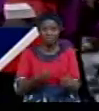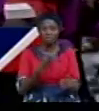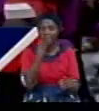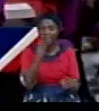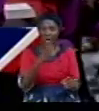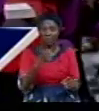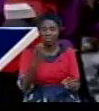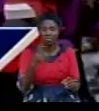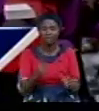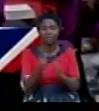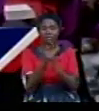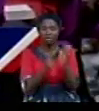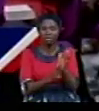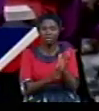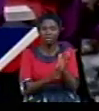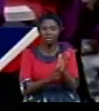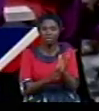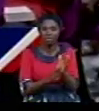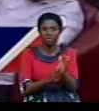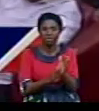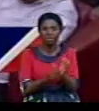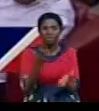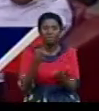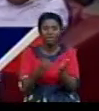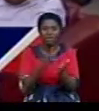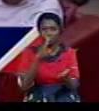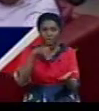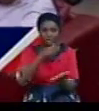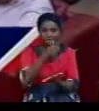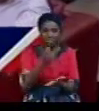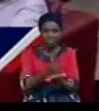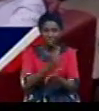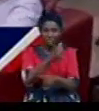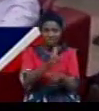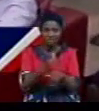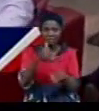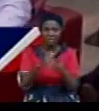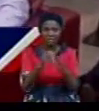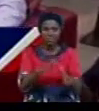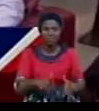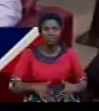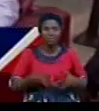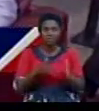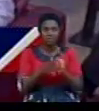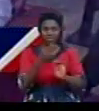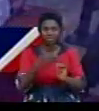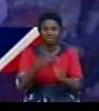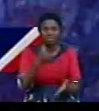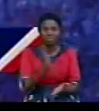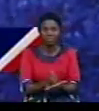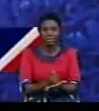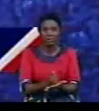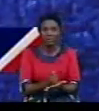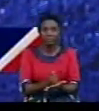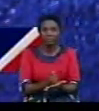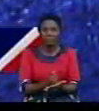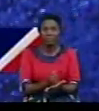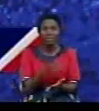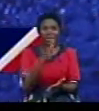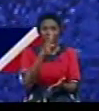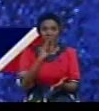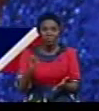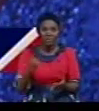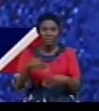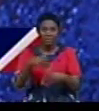of the law be it confirmed your life in Jesus name be made a cause for us for it